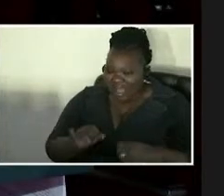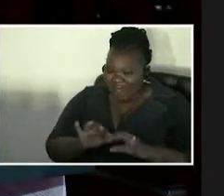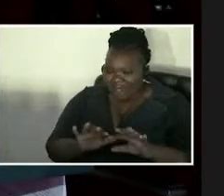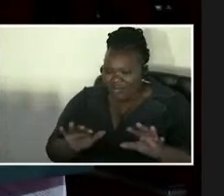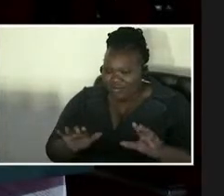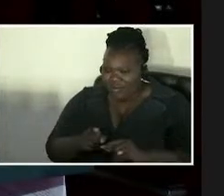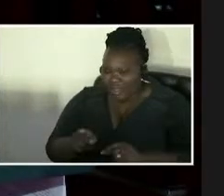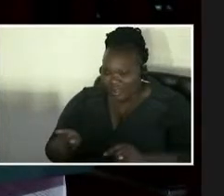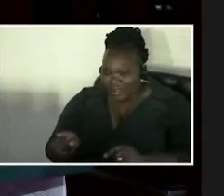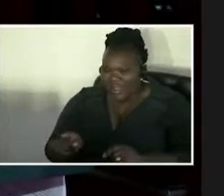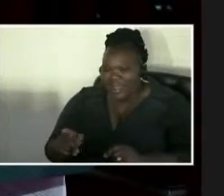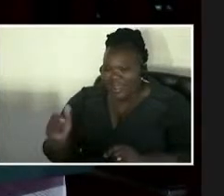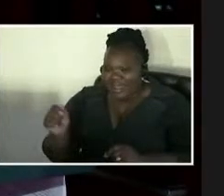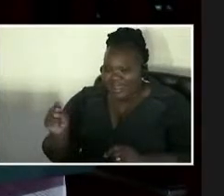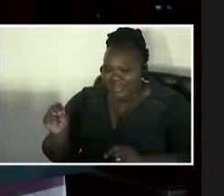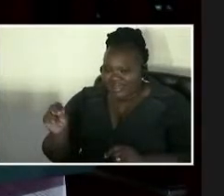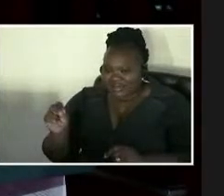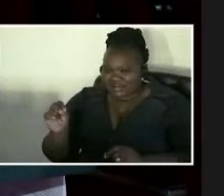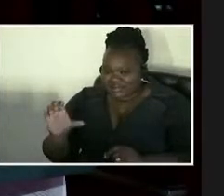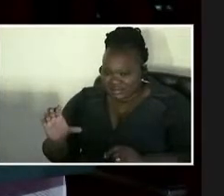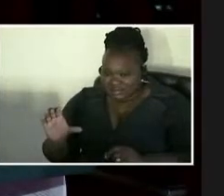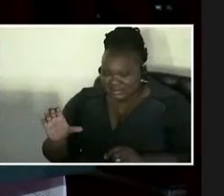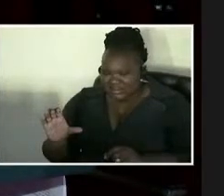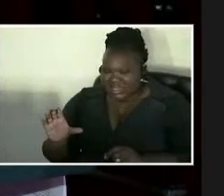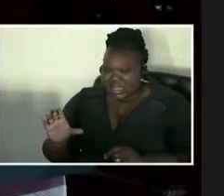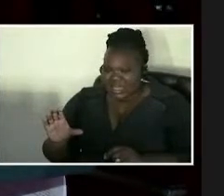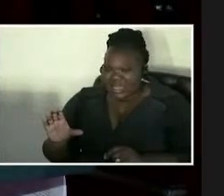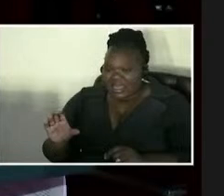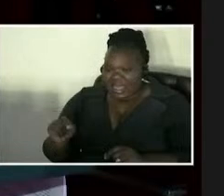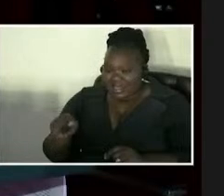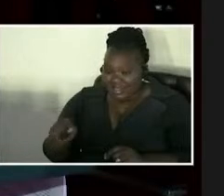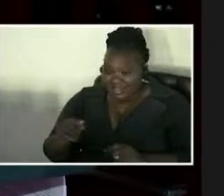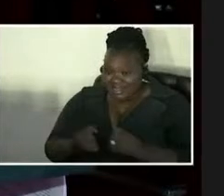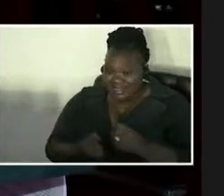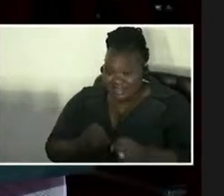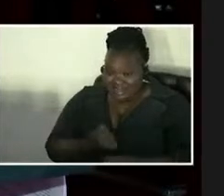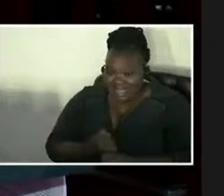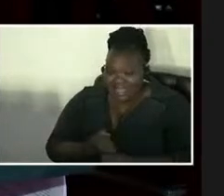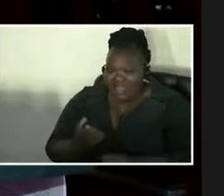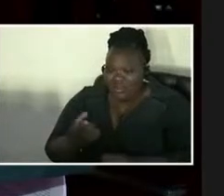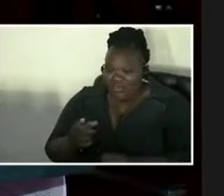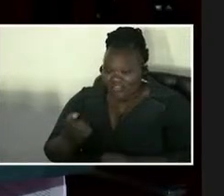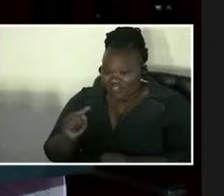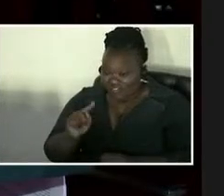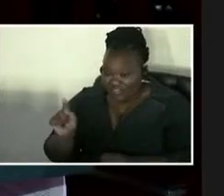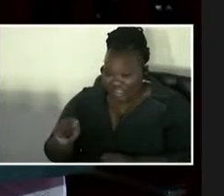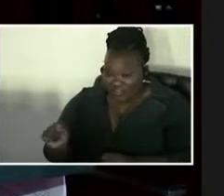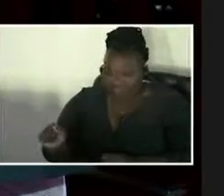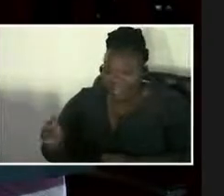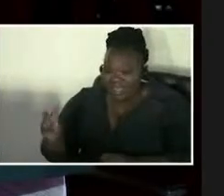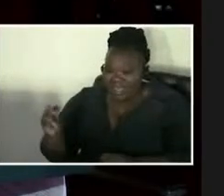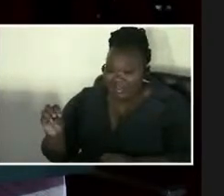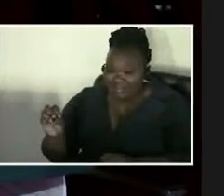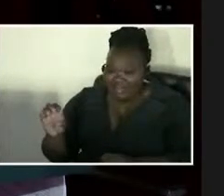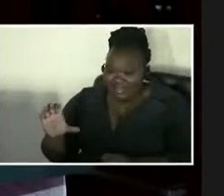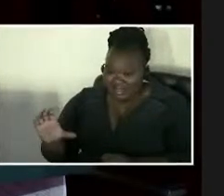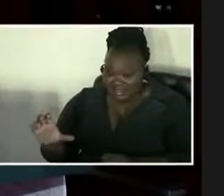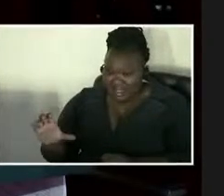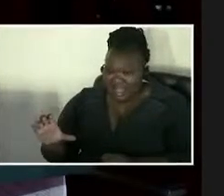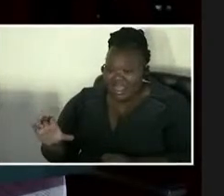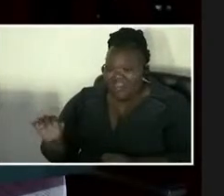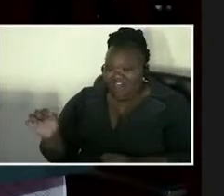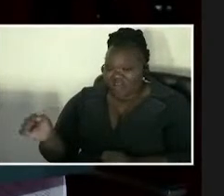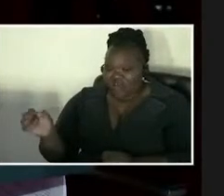anc provincial inductive conference is scheduled for this year therefore the embassy could be trying to allocate